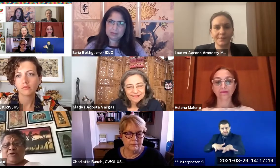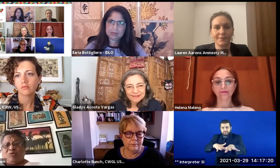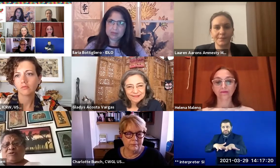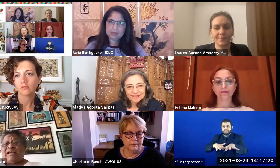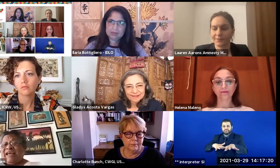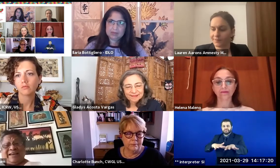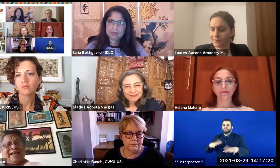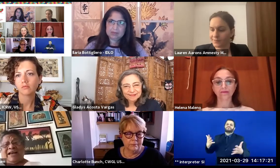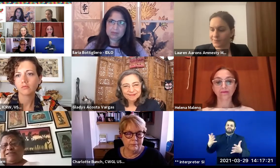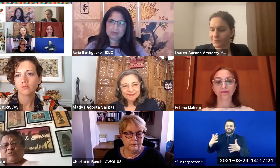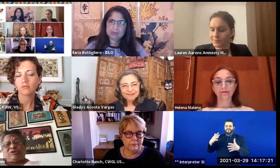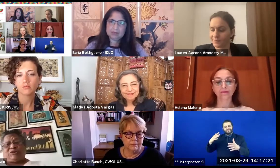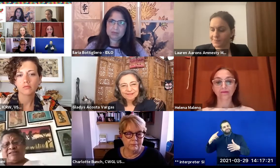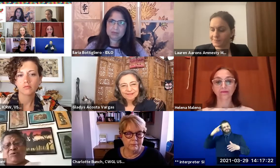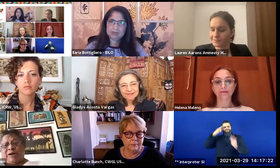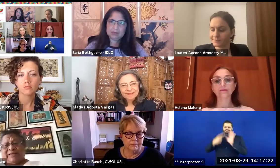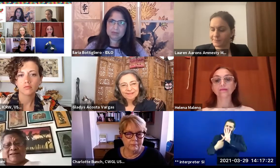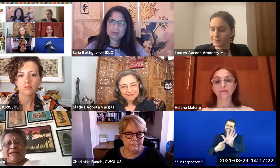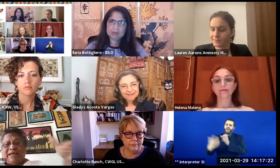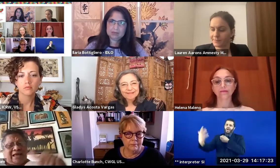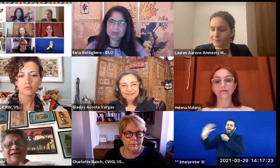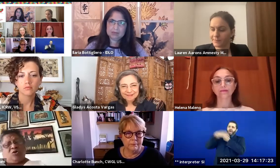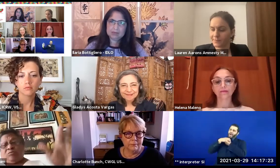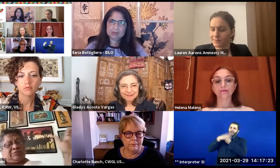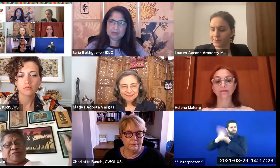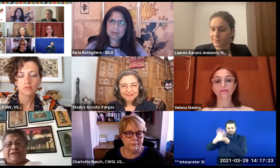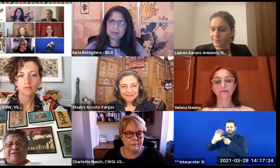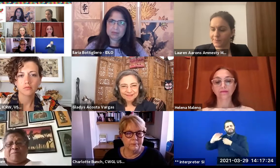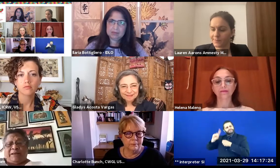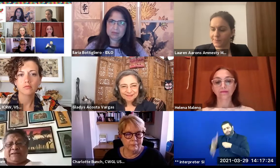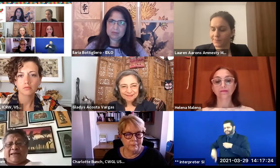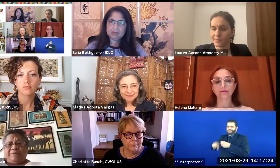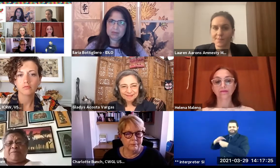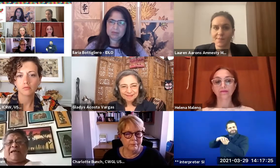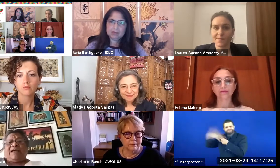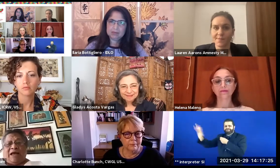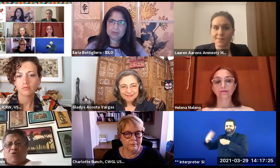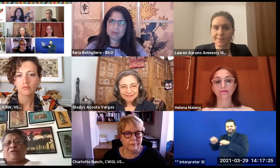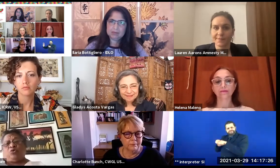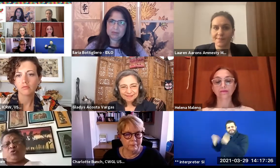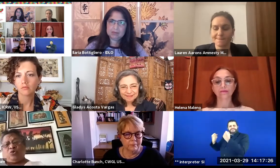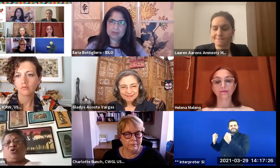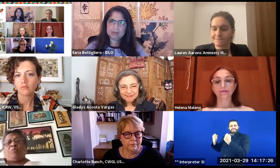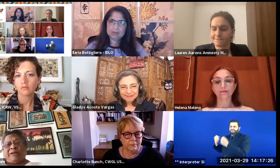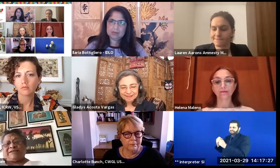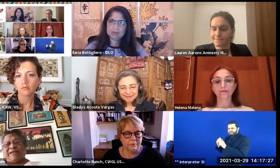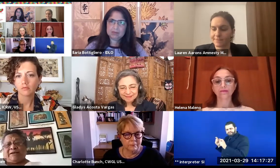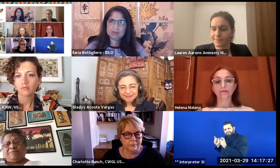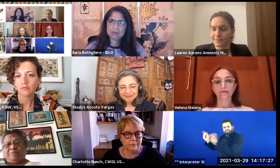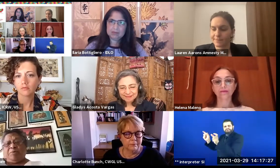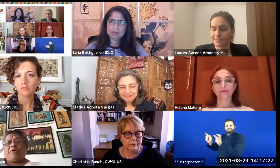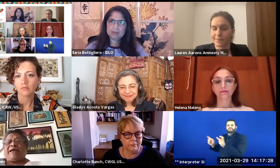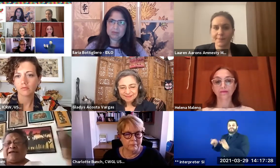es lo que nos genera la situación de desigualdad. Y eso definitivamente la juventud lo puede